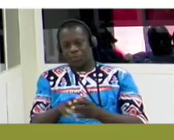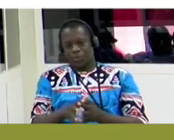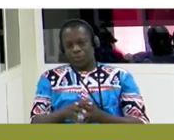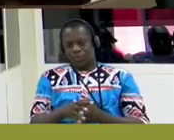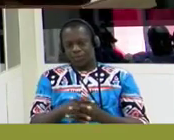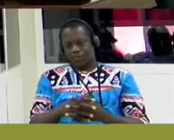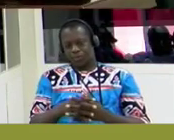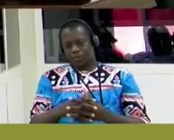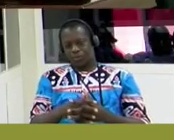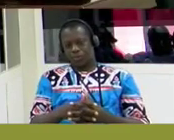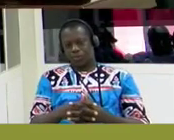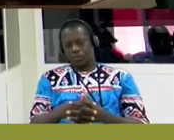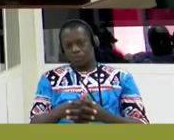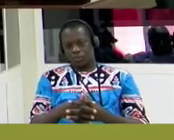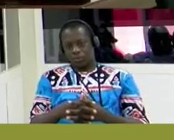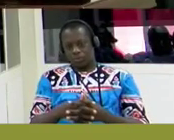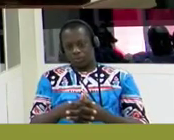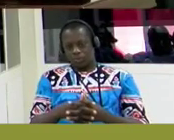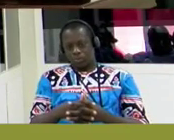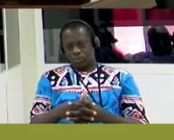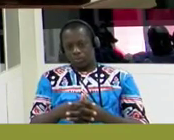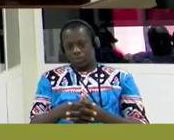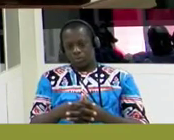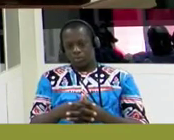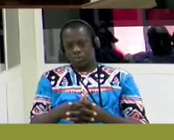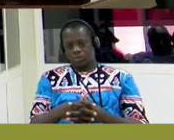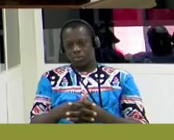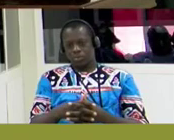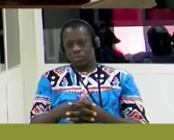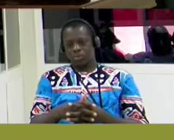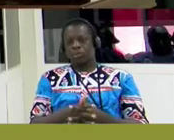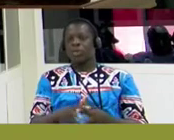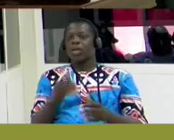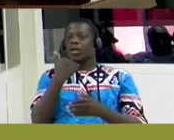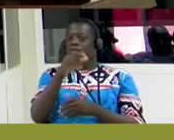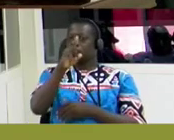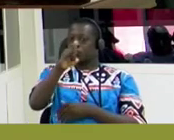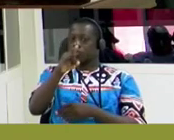Yeah. Are you willing to participate in